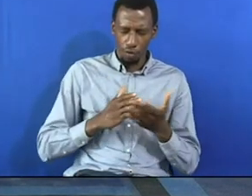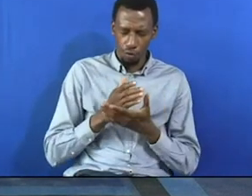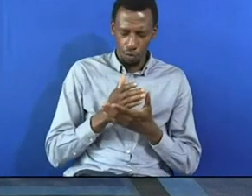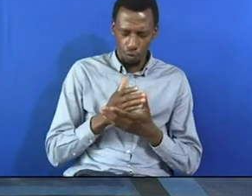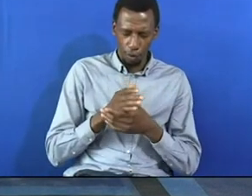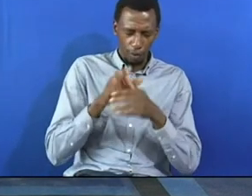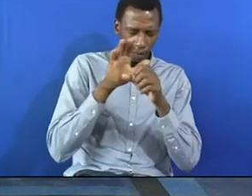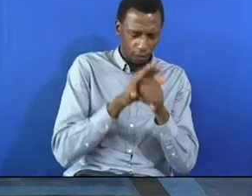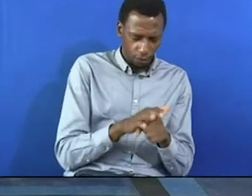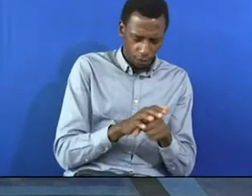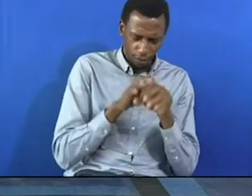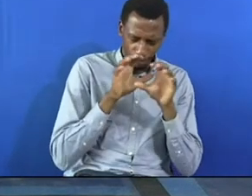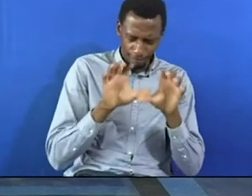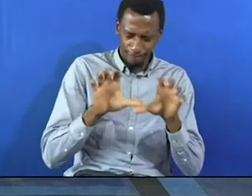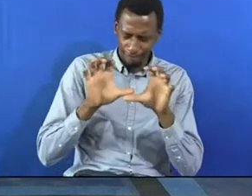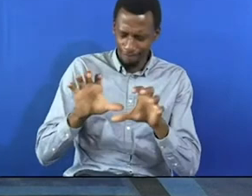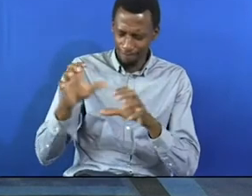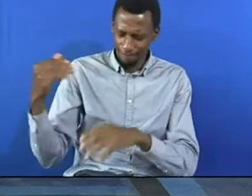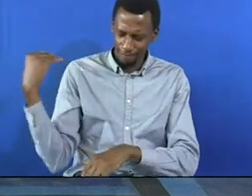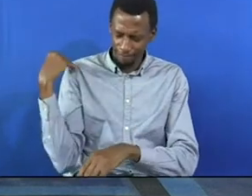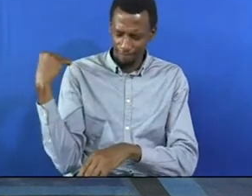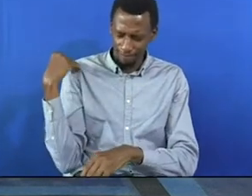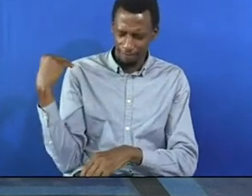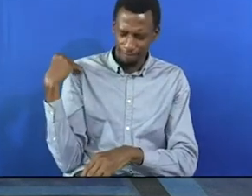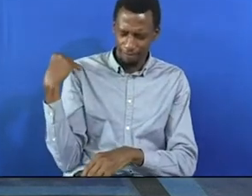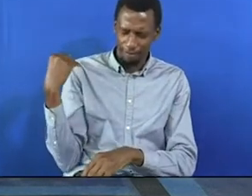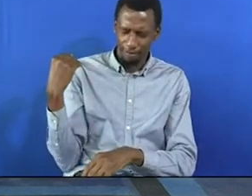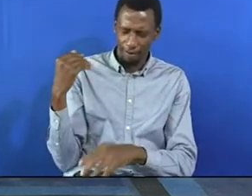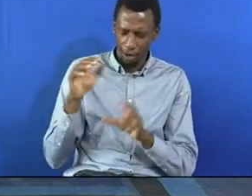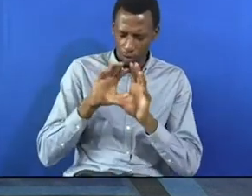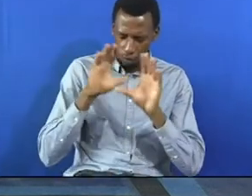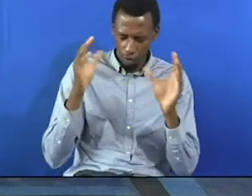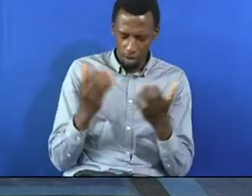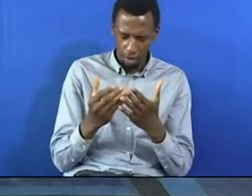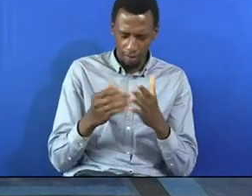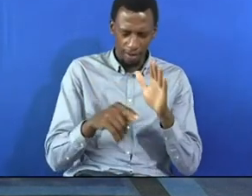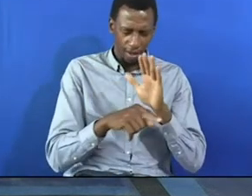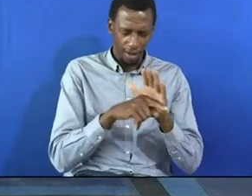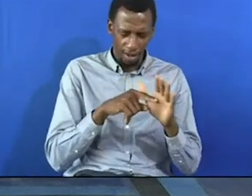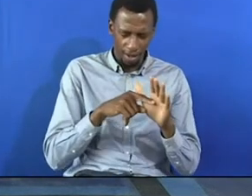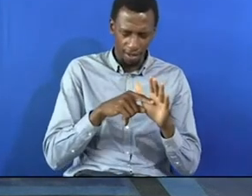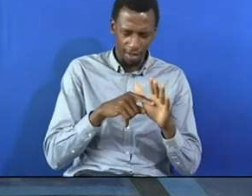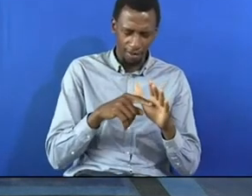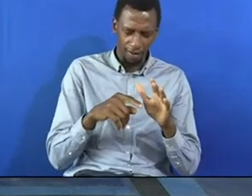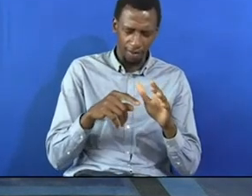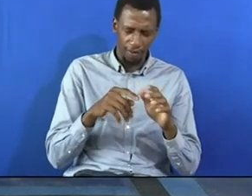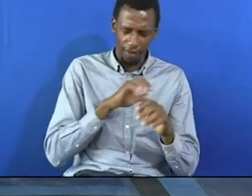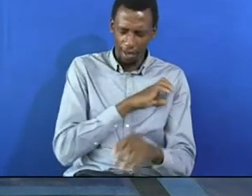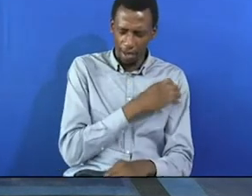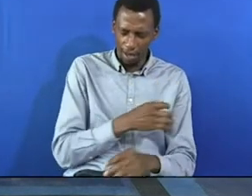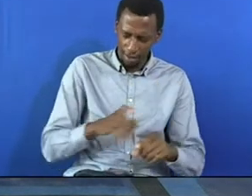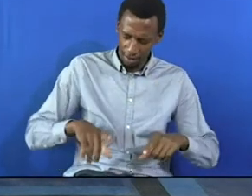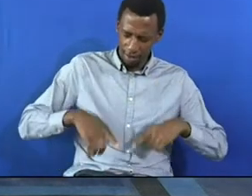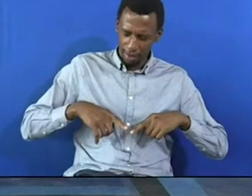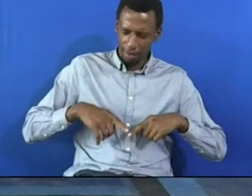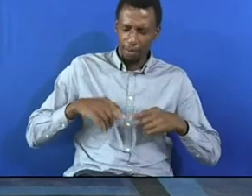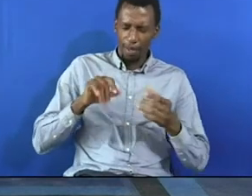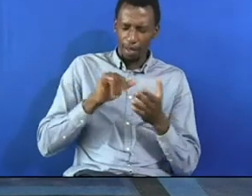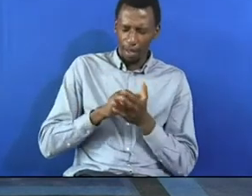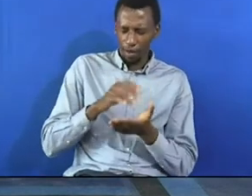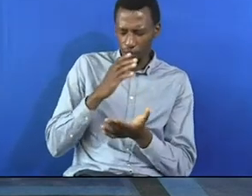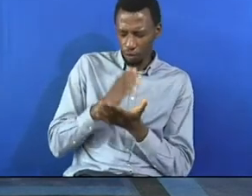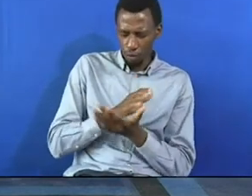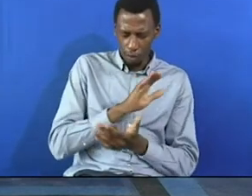world, so that they can survive the negative energy, and that in spite of their